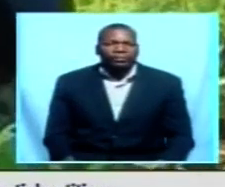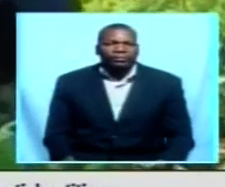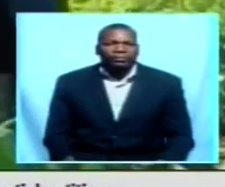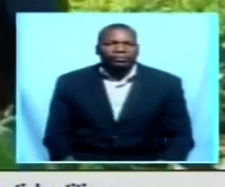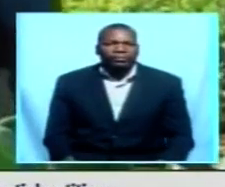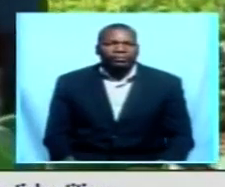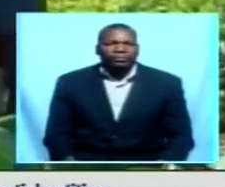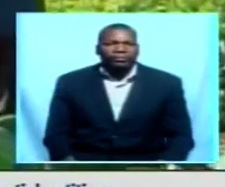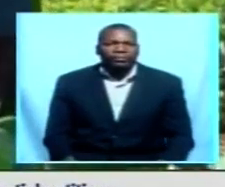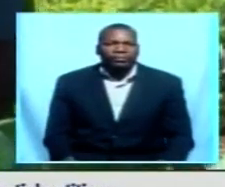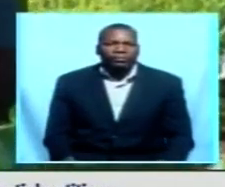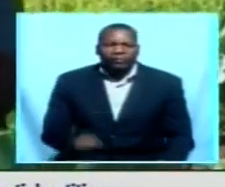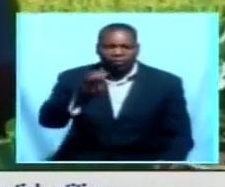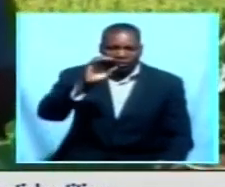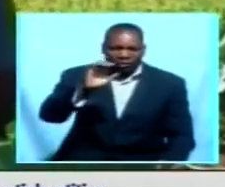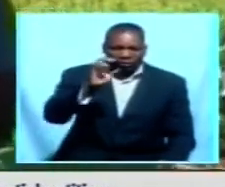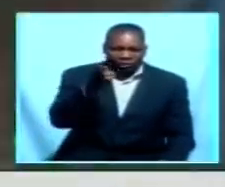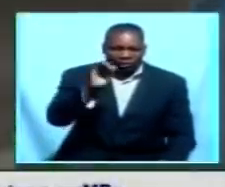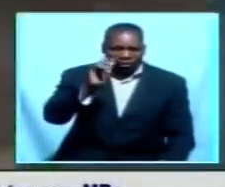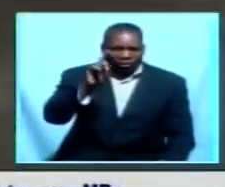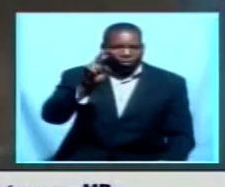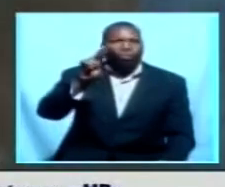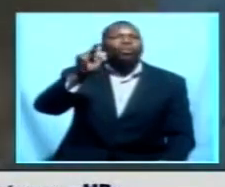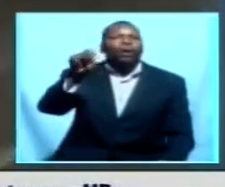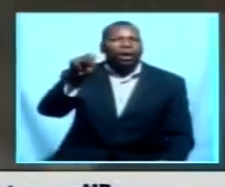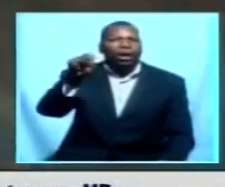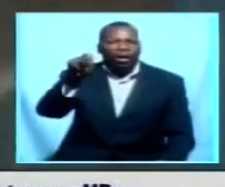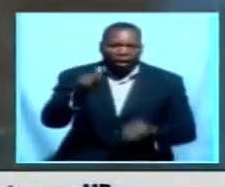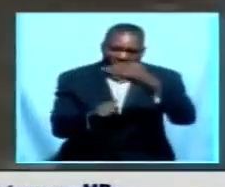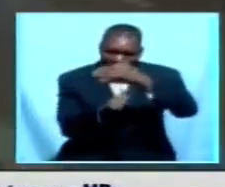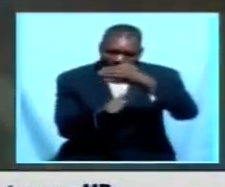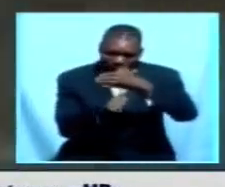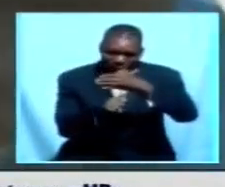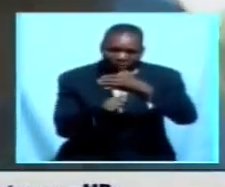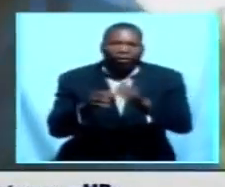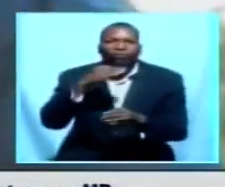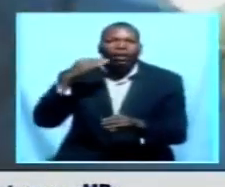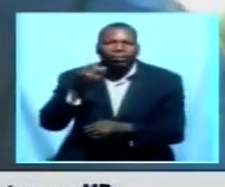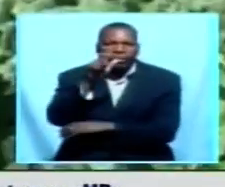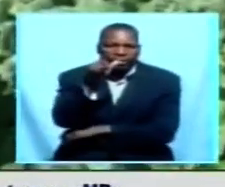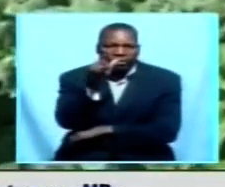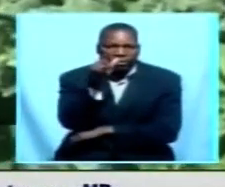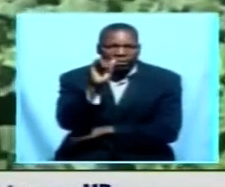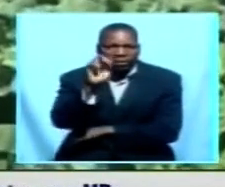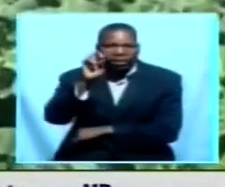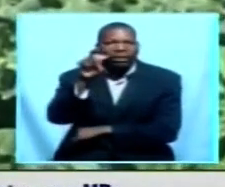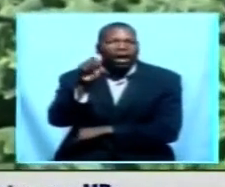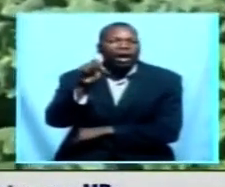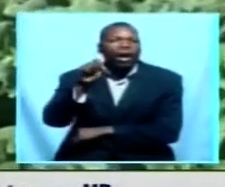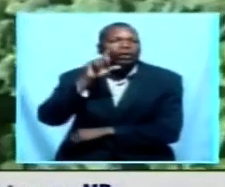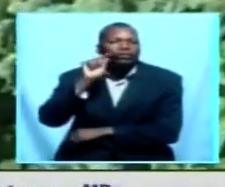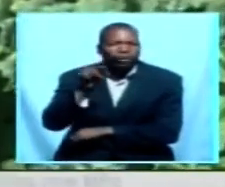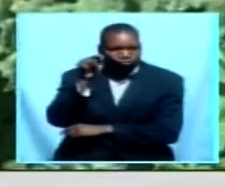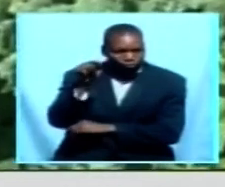This is Bernard Chikua at the Zambia Agents for Persons with Disabilities Linda Farm in Livingstone. Mr. Chikua